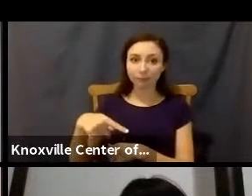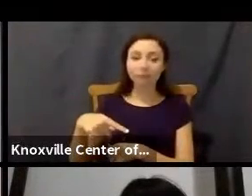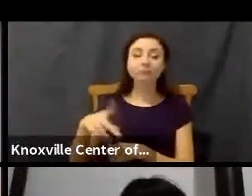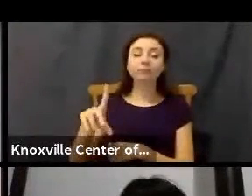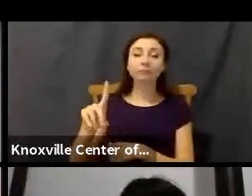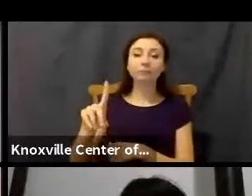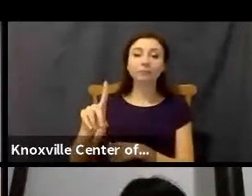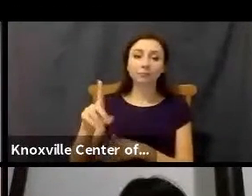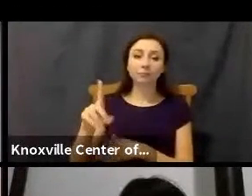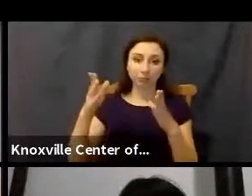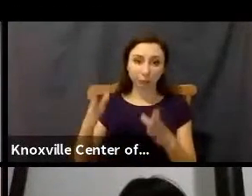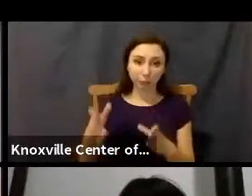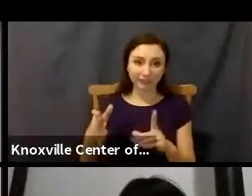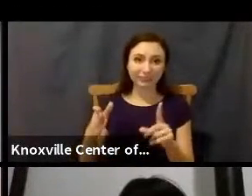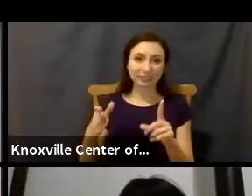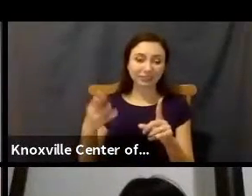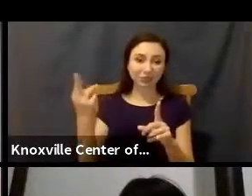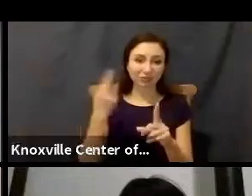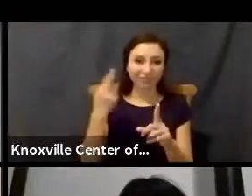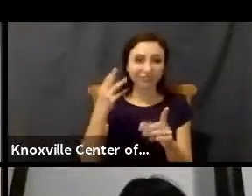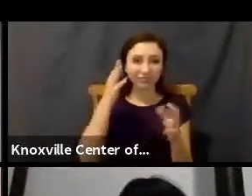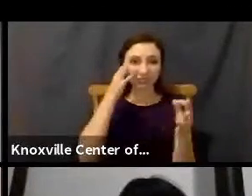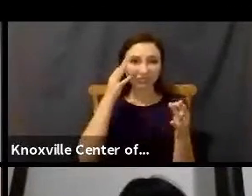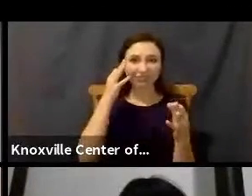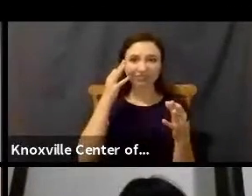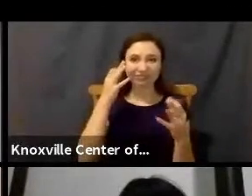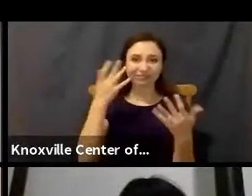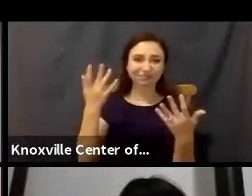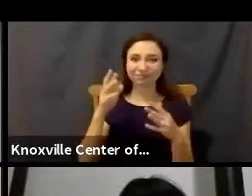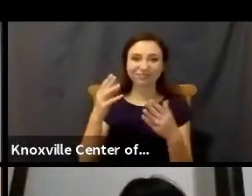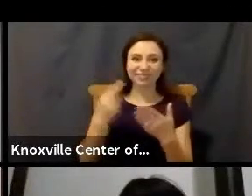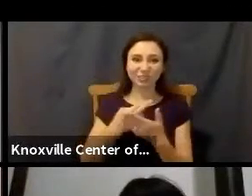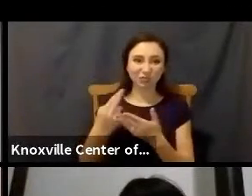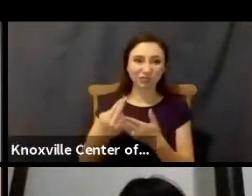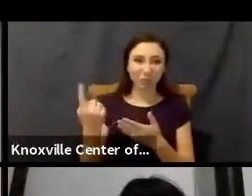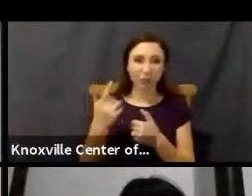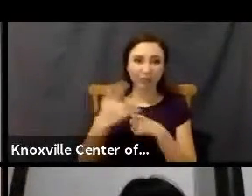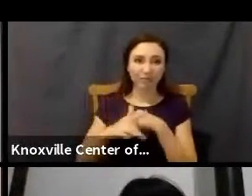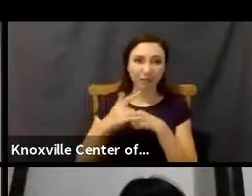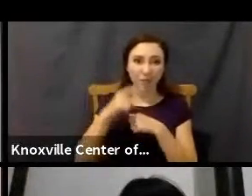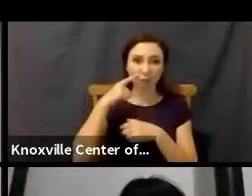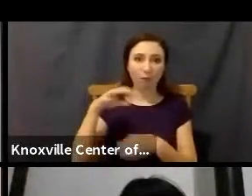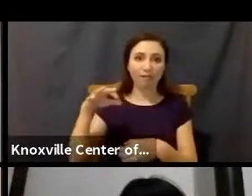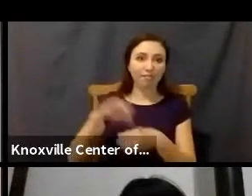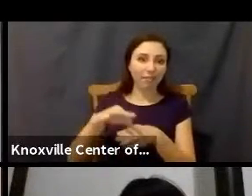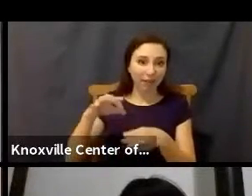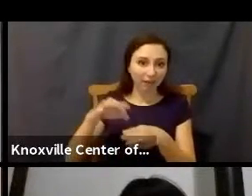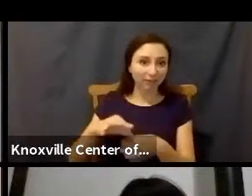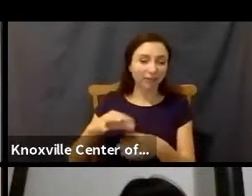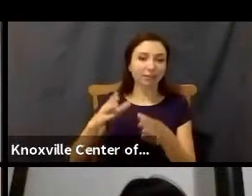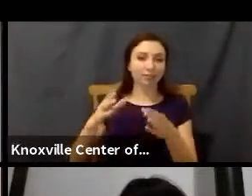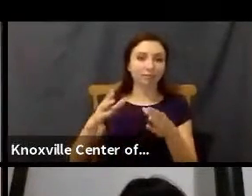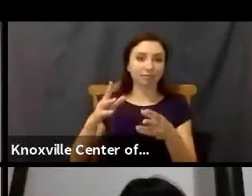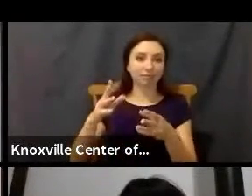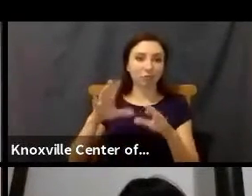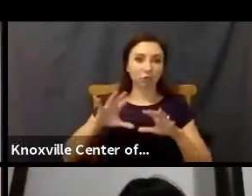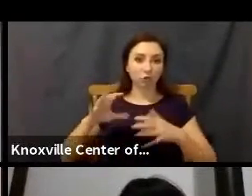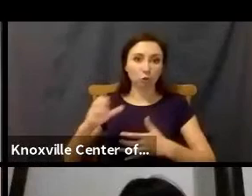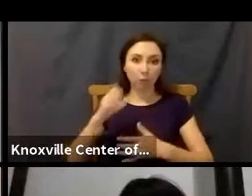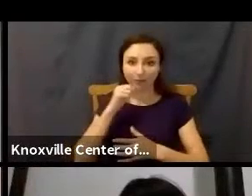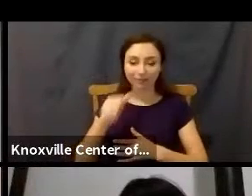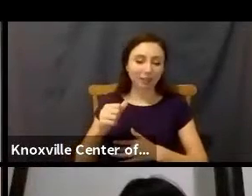that because the board that resource is only available to elected bodies, not